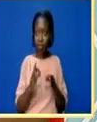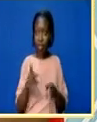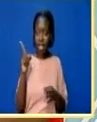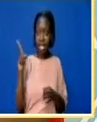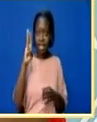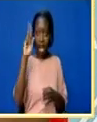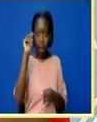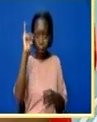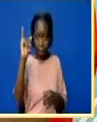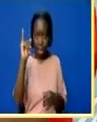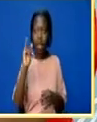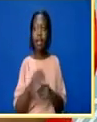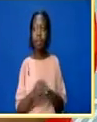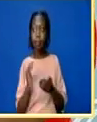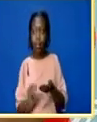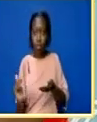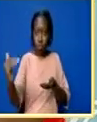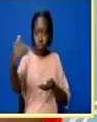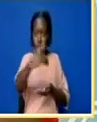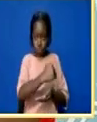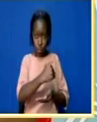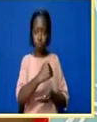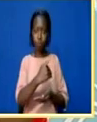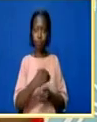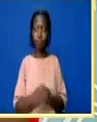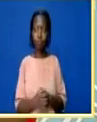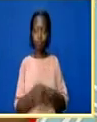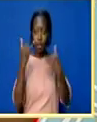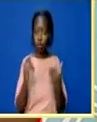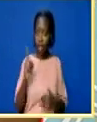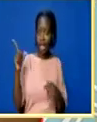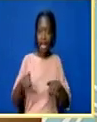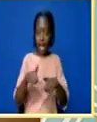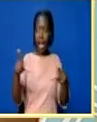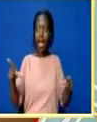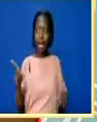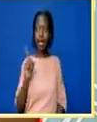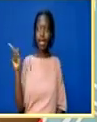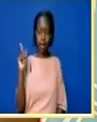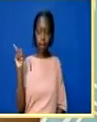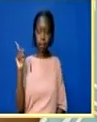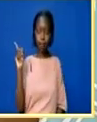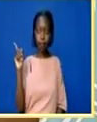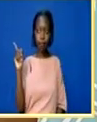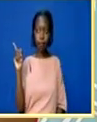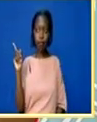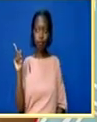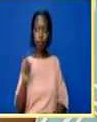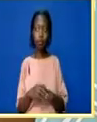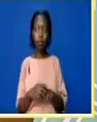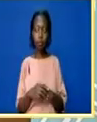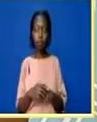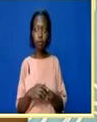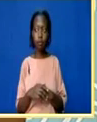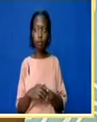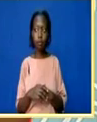it's enclosed... So this is land, this mm-hmm. area is land, okay. and